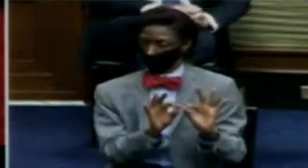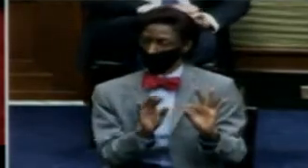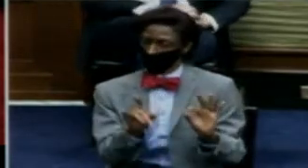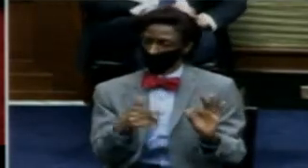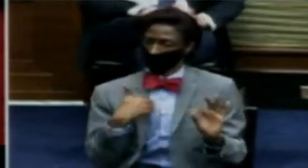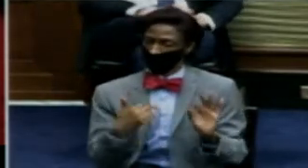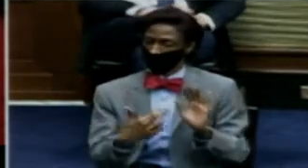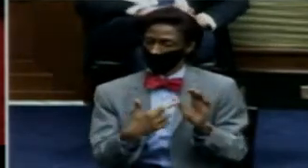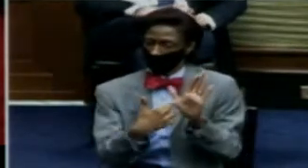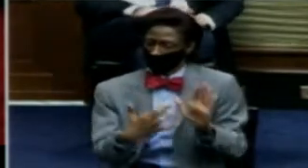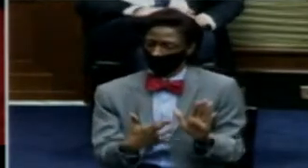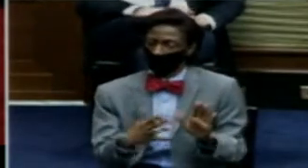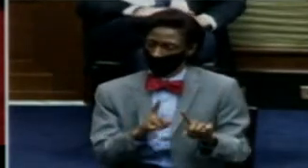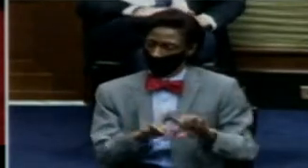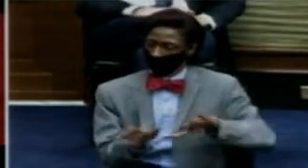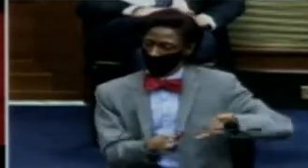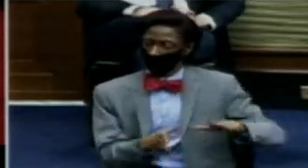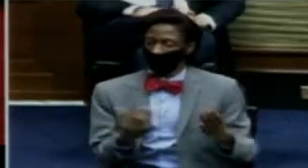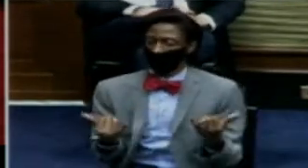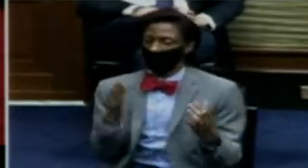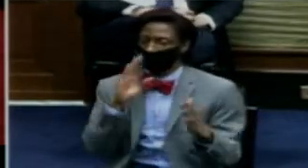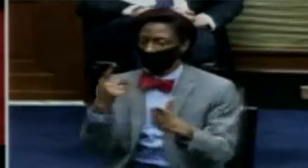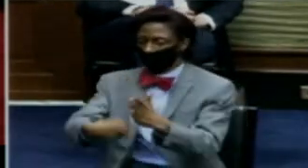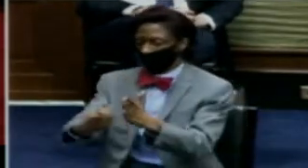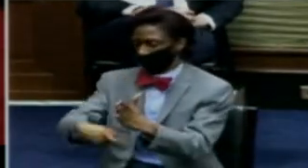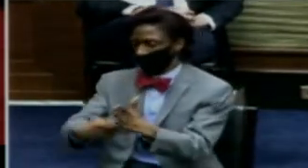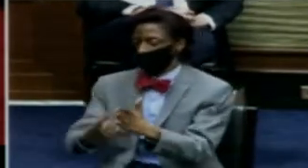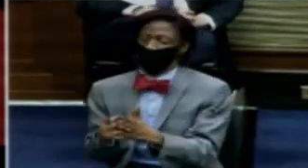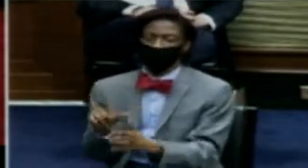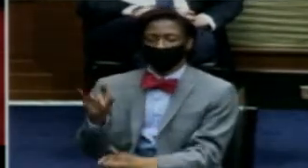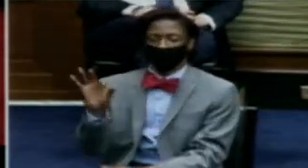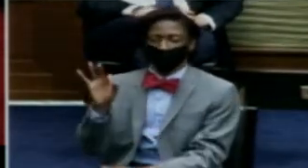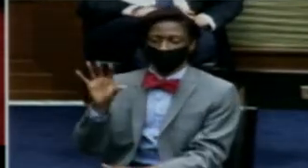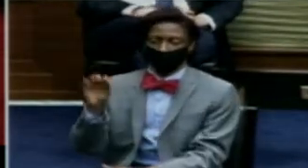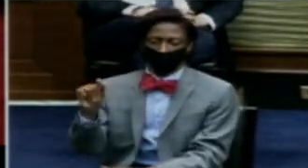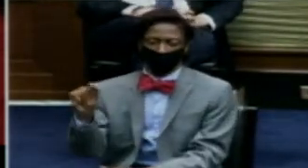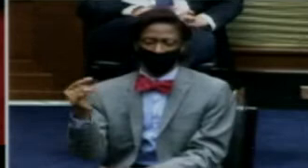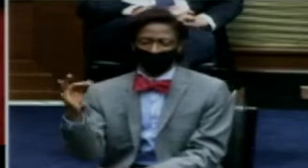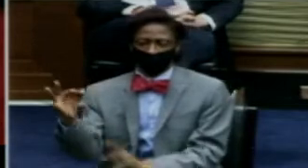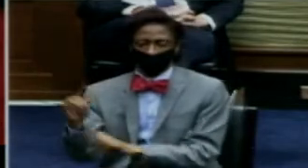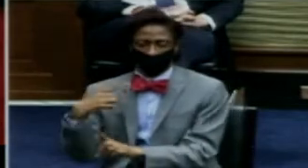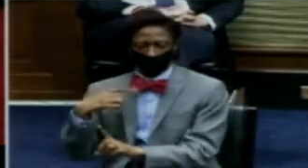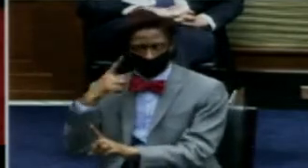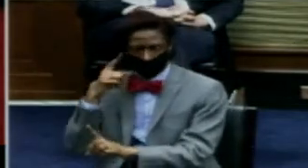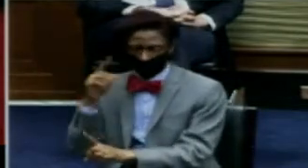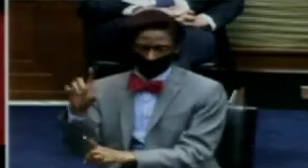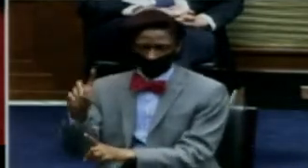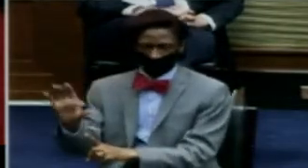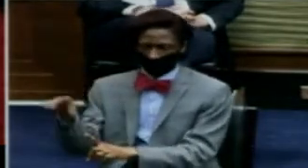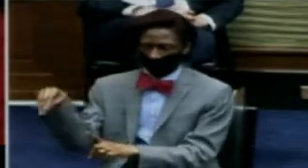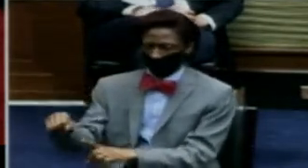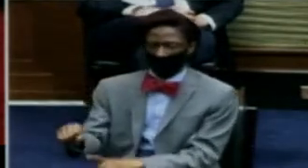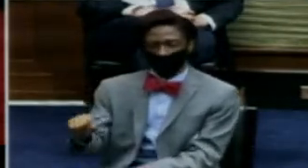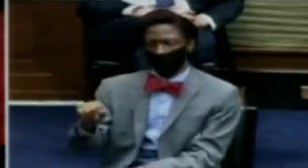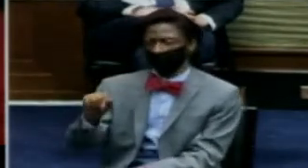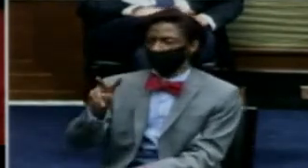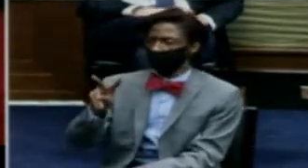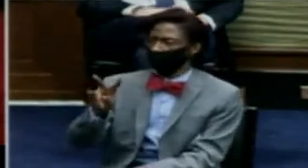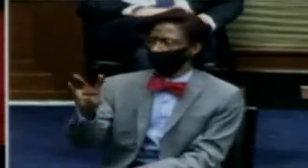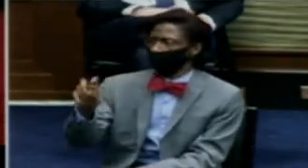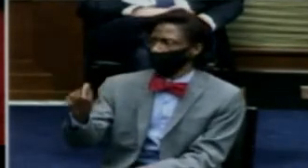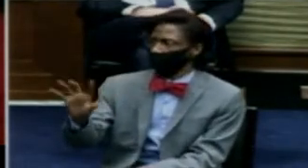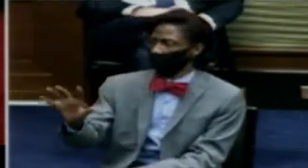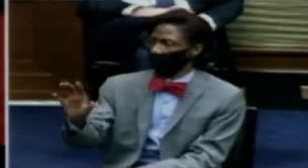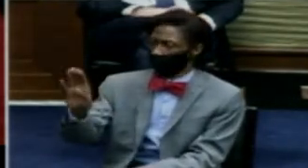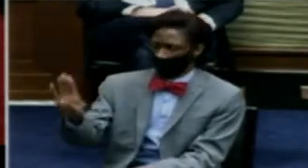now let's look at taxation. In fiscal year 2019, we continue to hear that DC paid $27.5 billion in federal